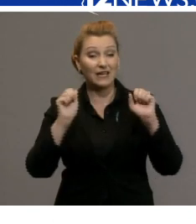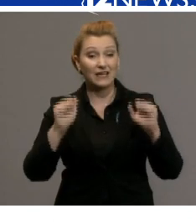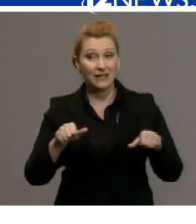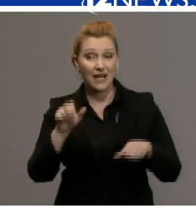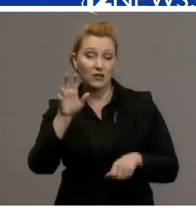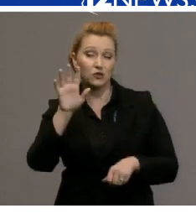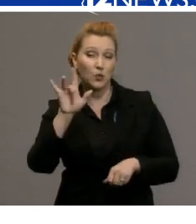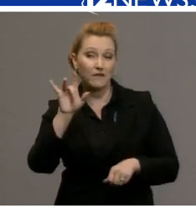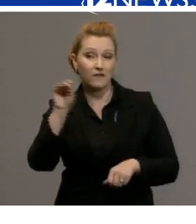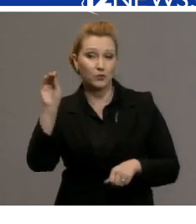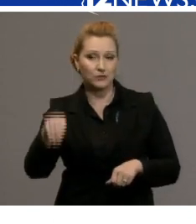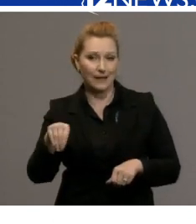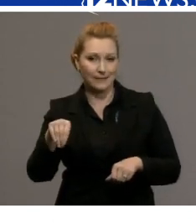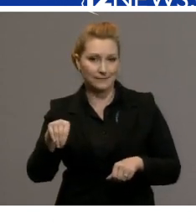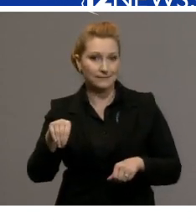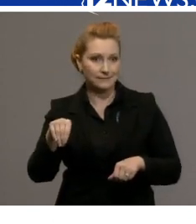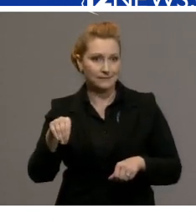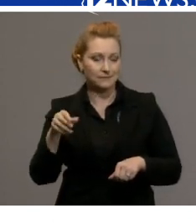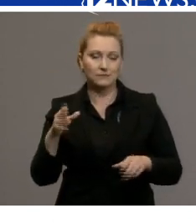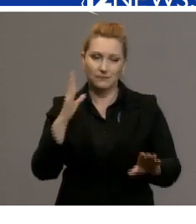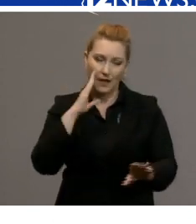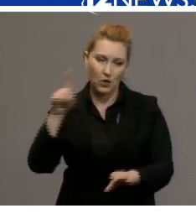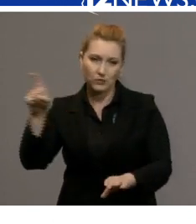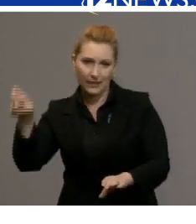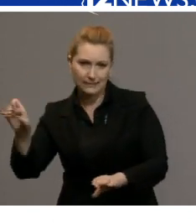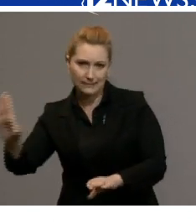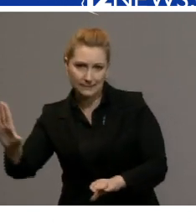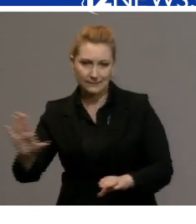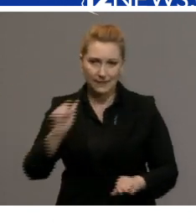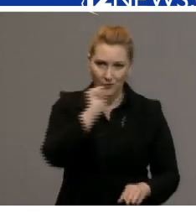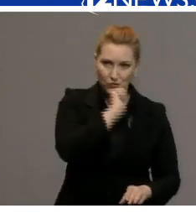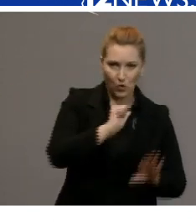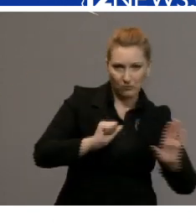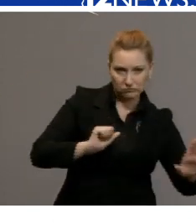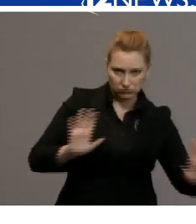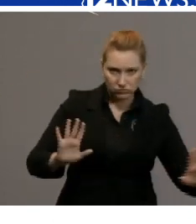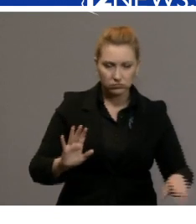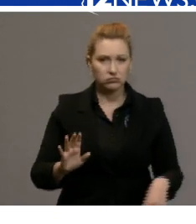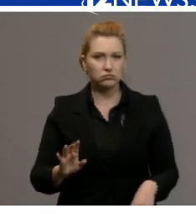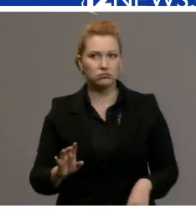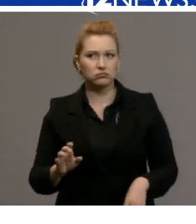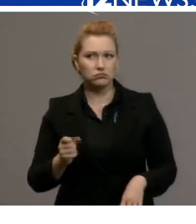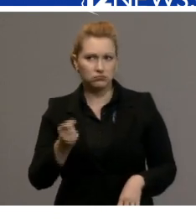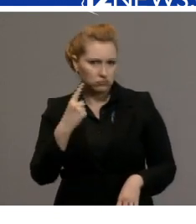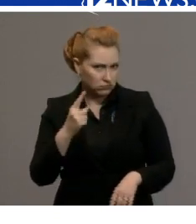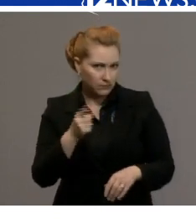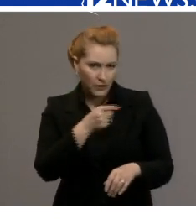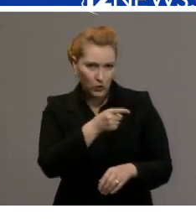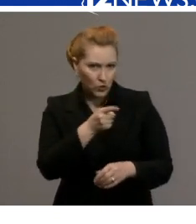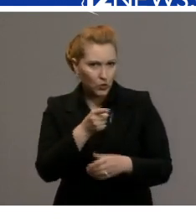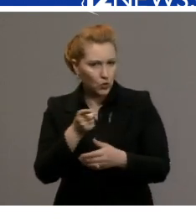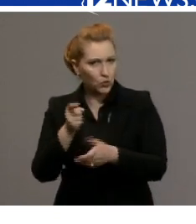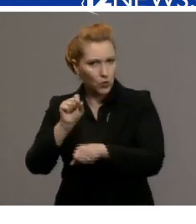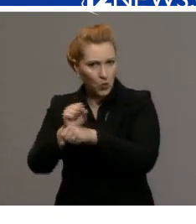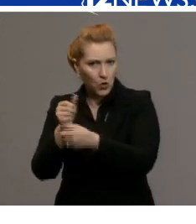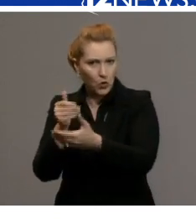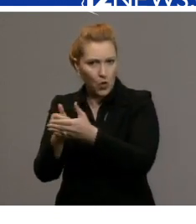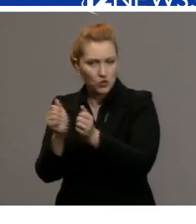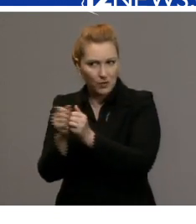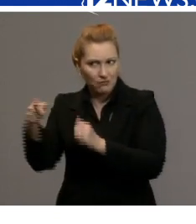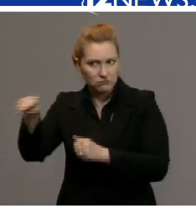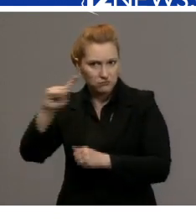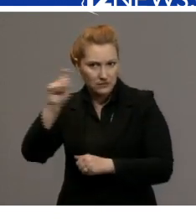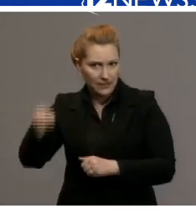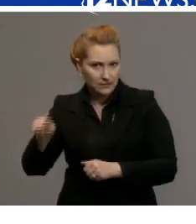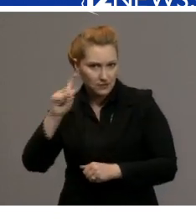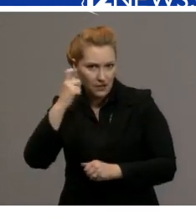know Texas is Texas and Arizona is Arizona, but you're close with the Bidwells. You're probably talking about the NFL season, if